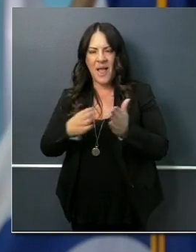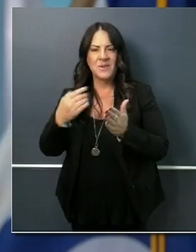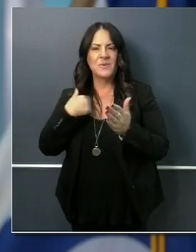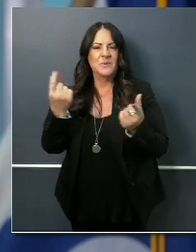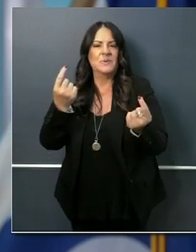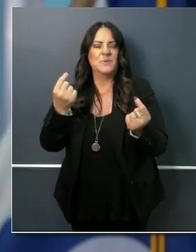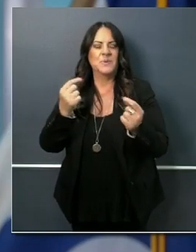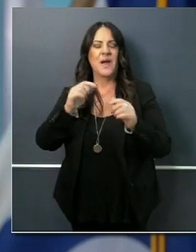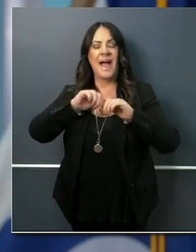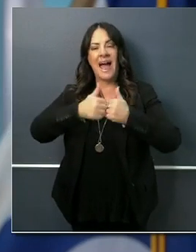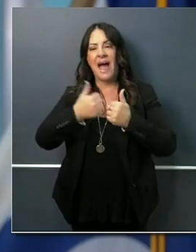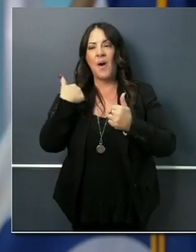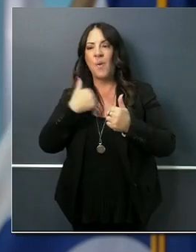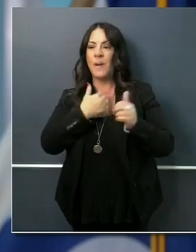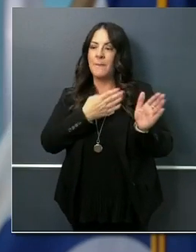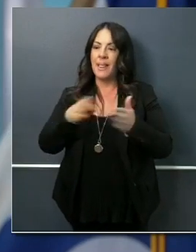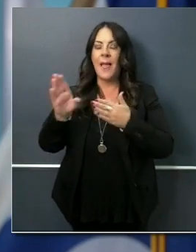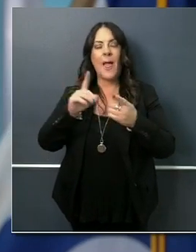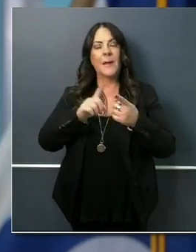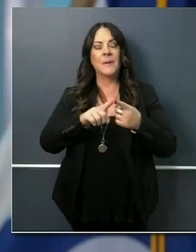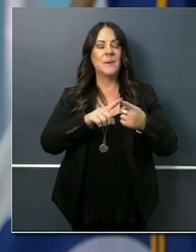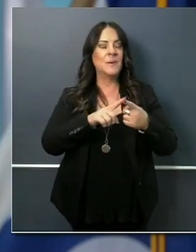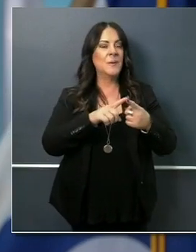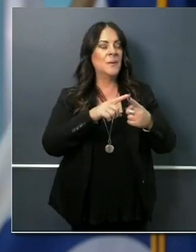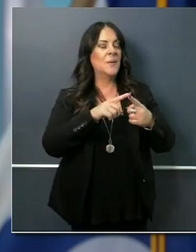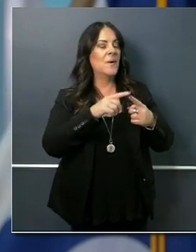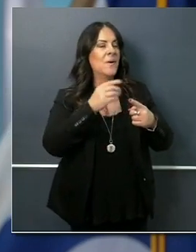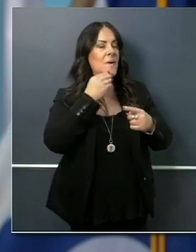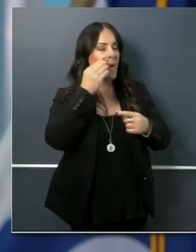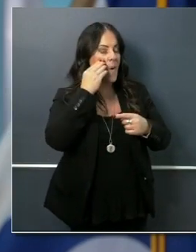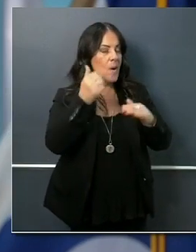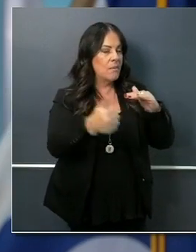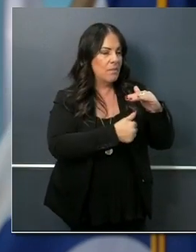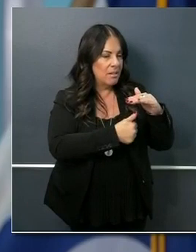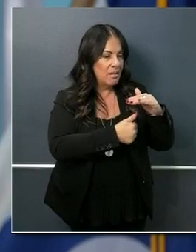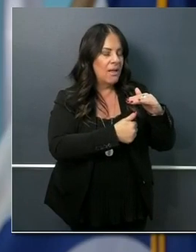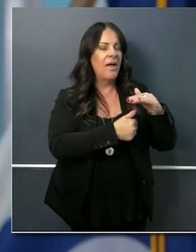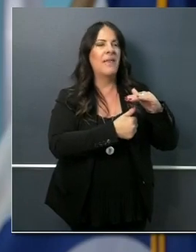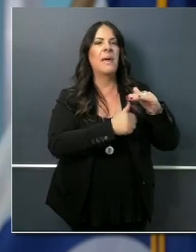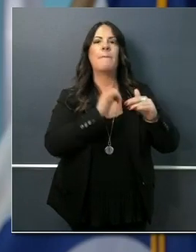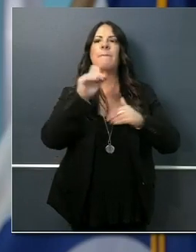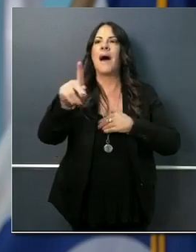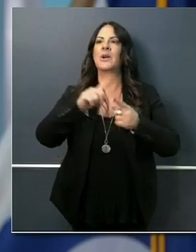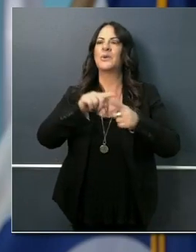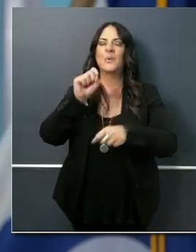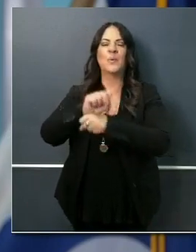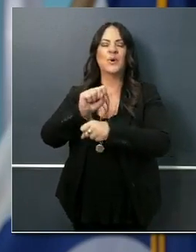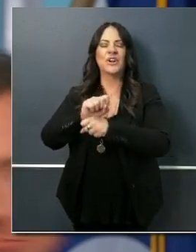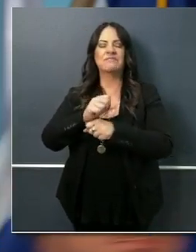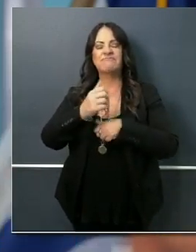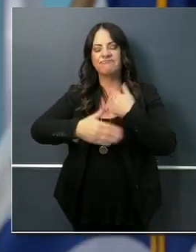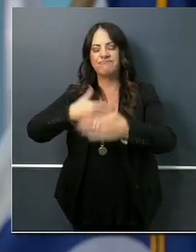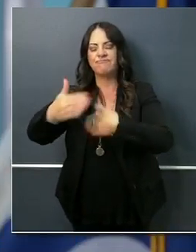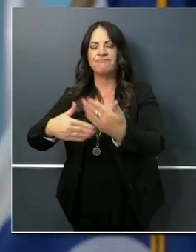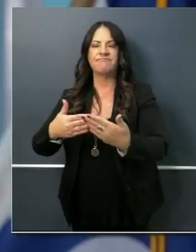around transitioning and getting this economy and getting this state back on its feet. Thank you, everybody.